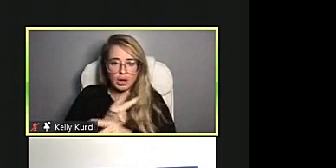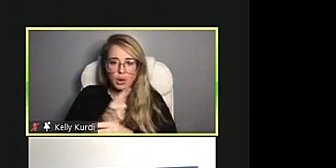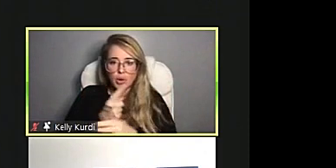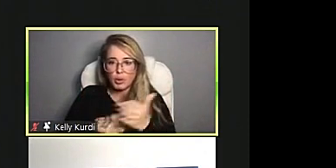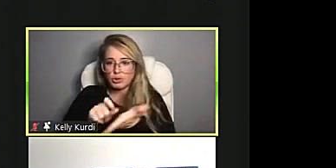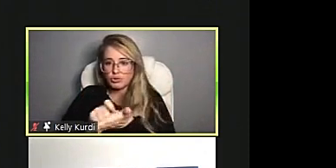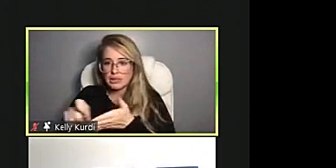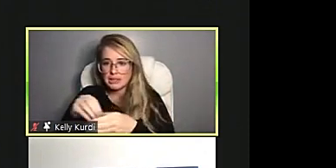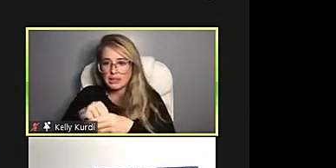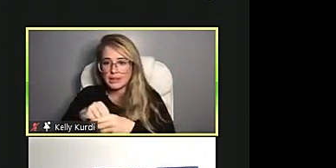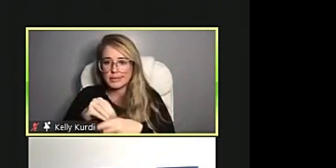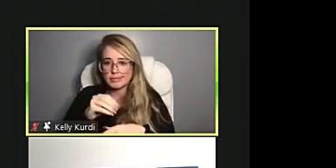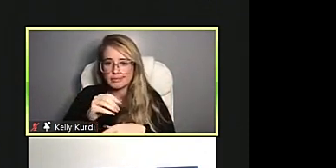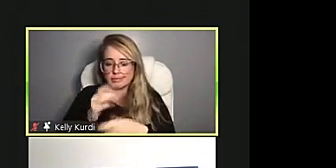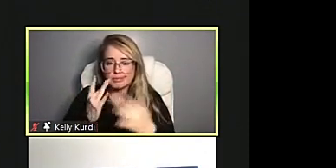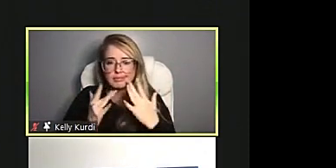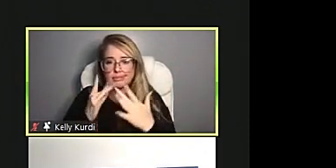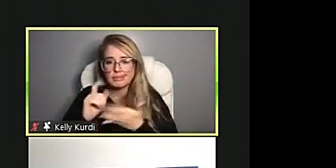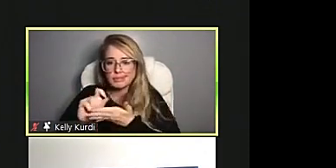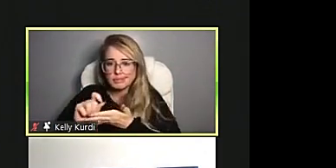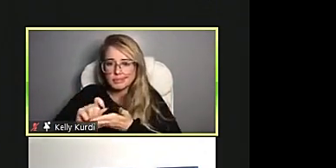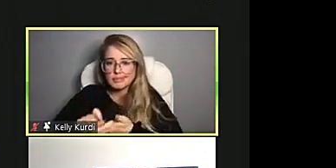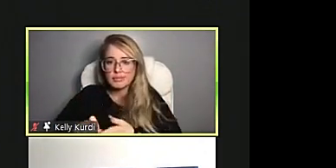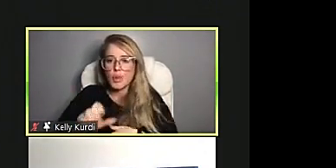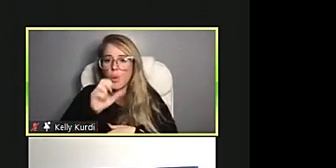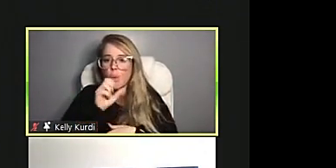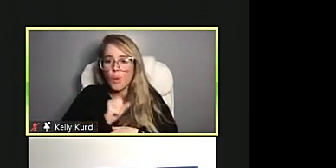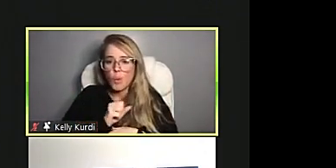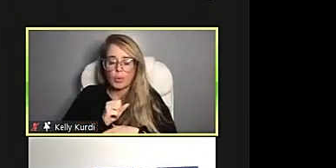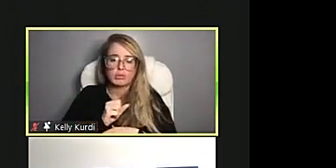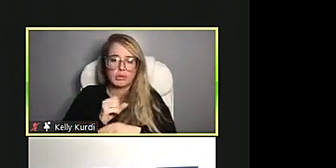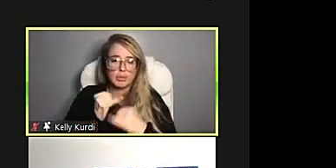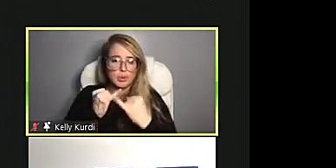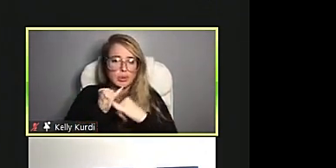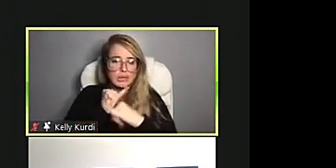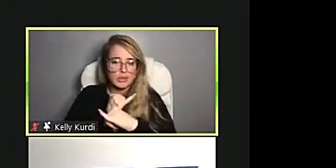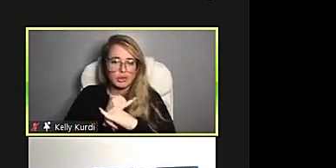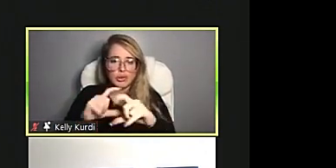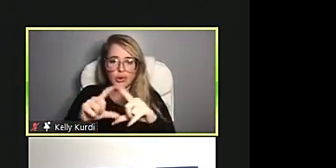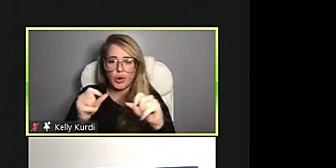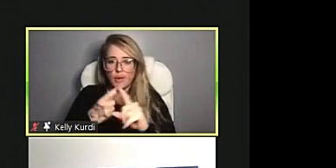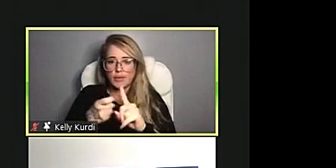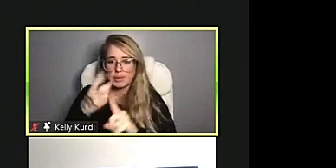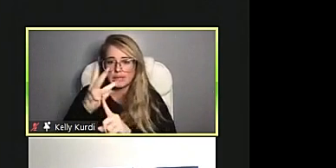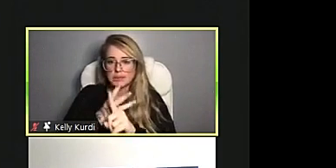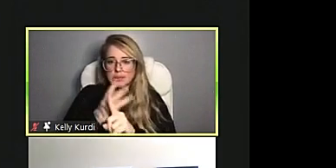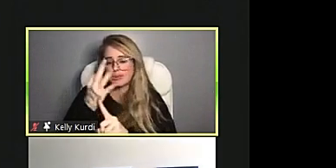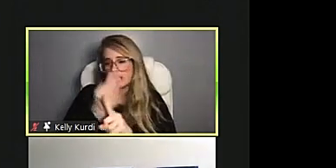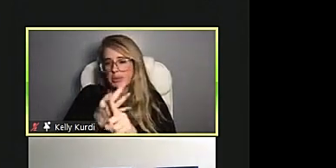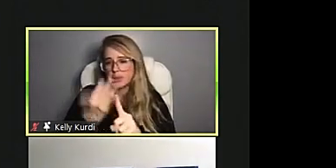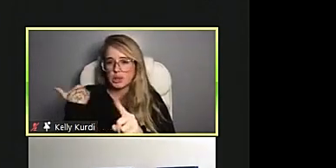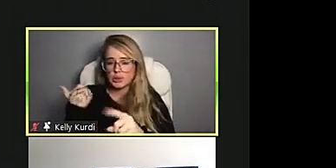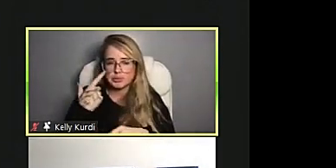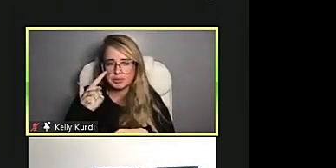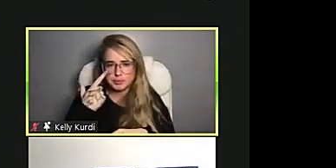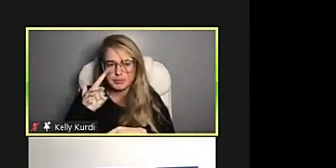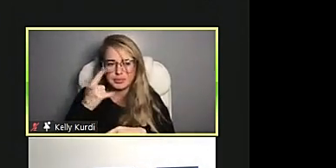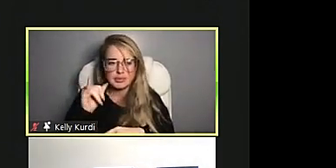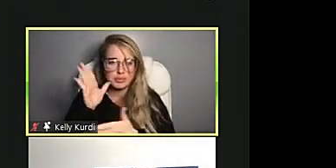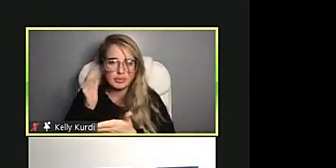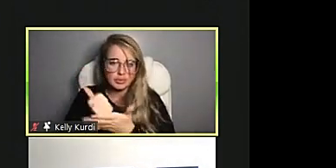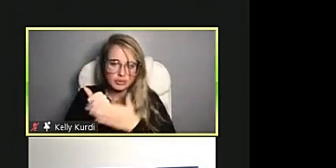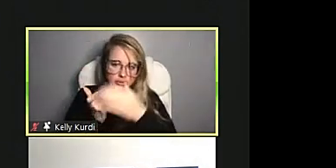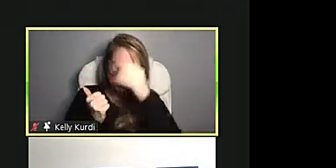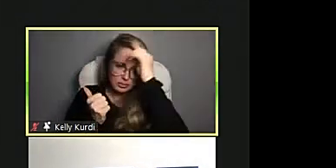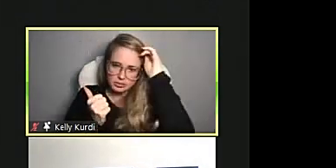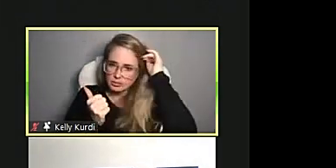in chicken scratch on a very old immunization card that was done maybe 6 months or 9 months ago. So this should help them get